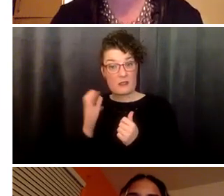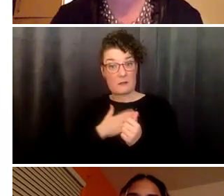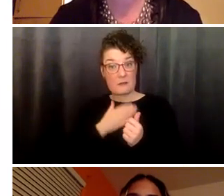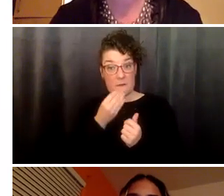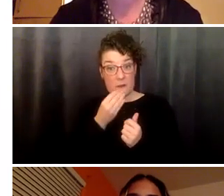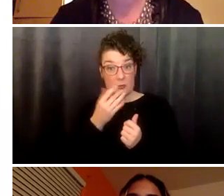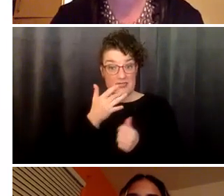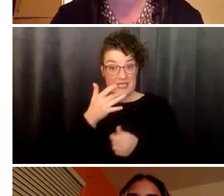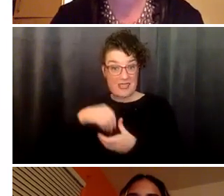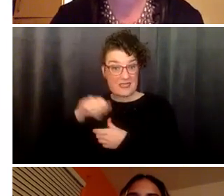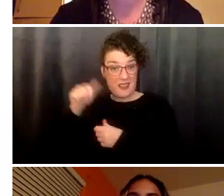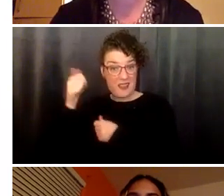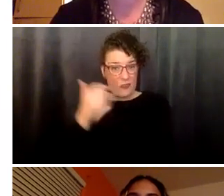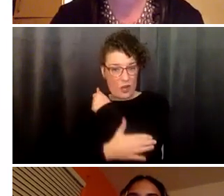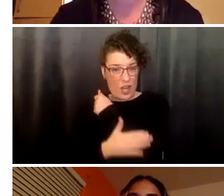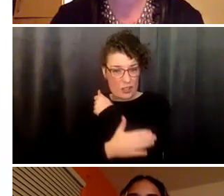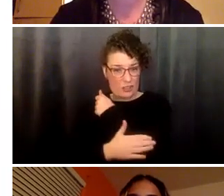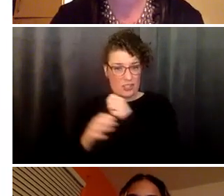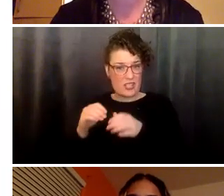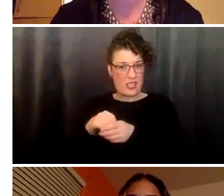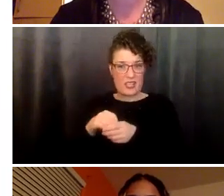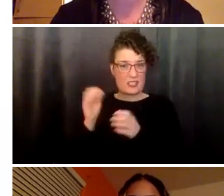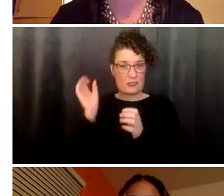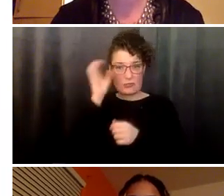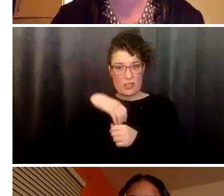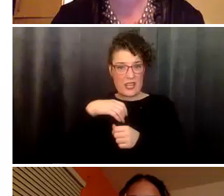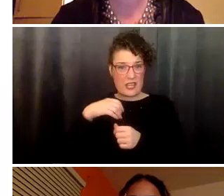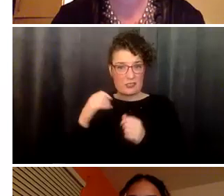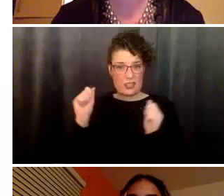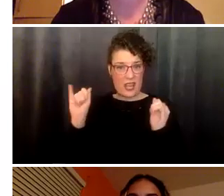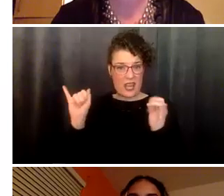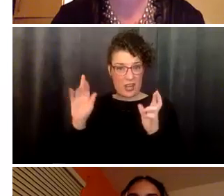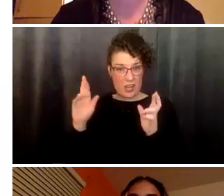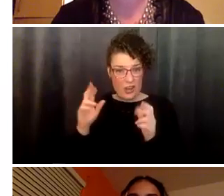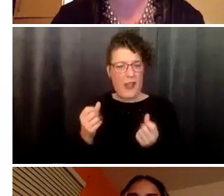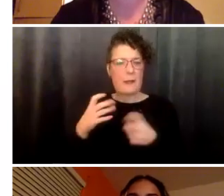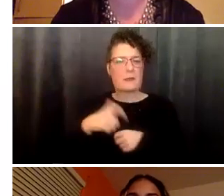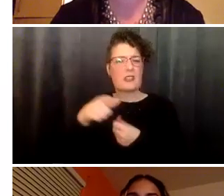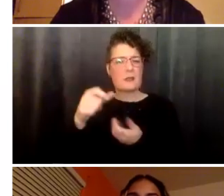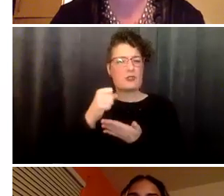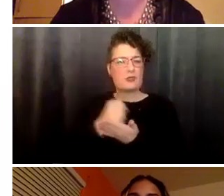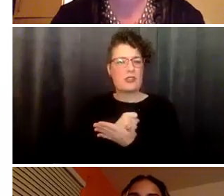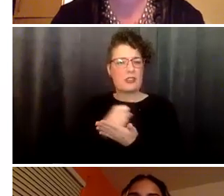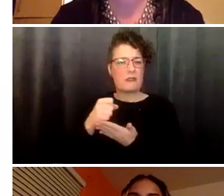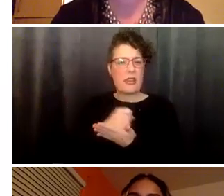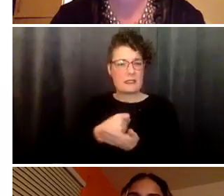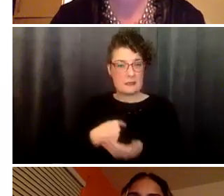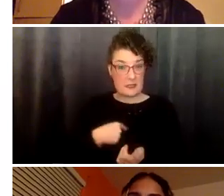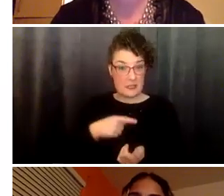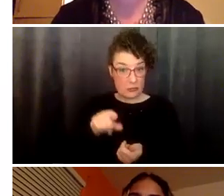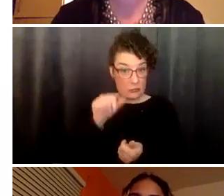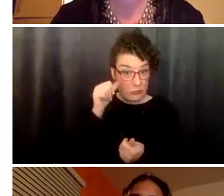air? How many times did you erase me? Do you remember the quiet sweet in the salty?